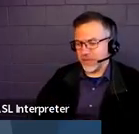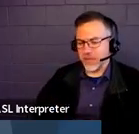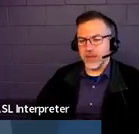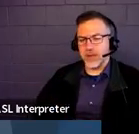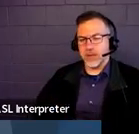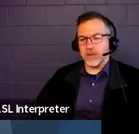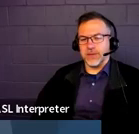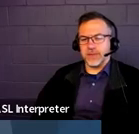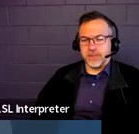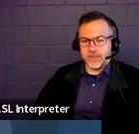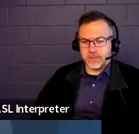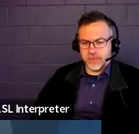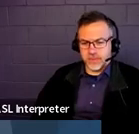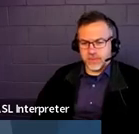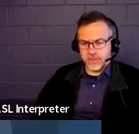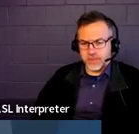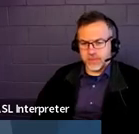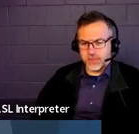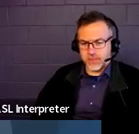is